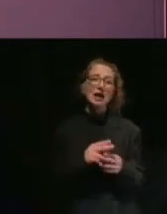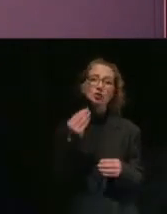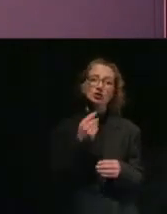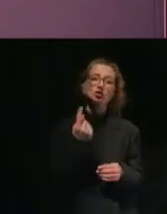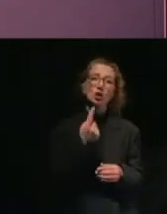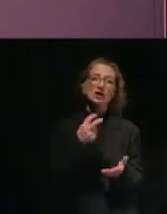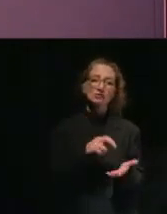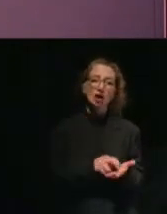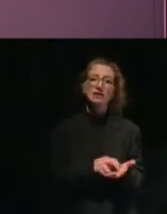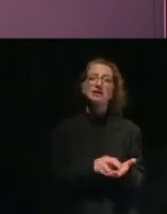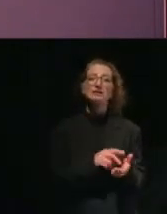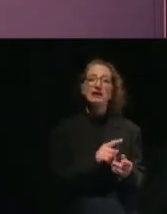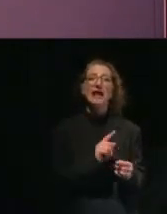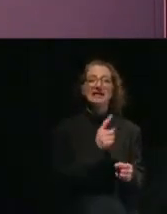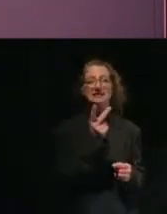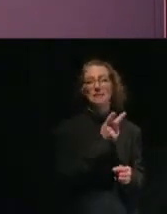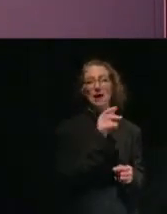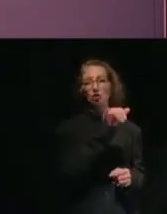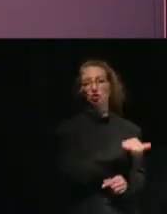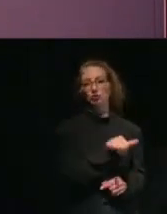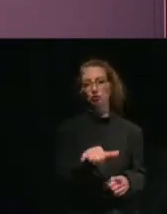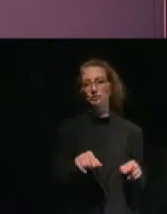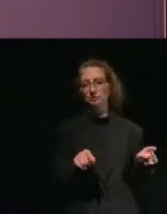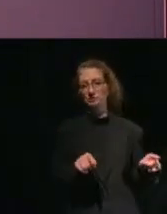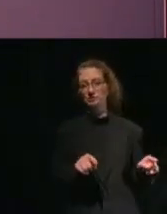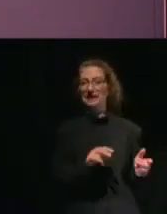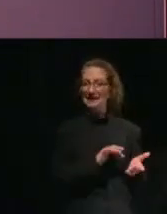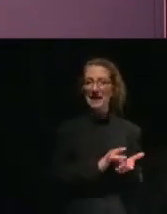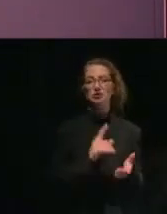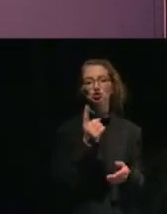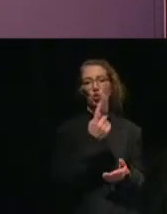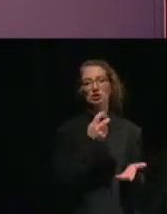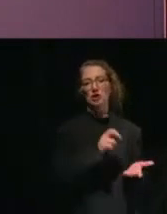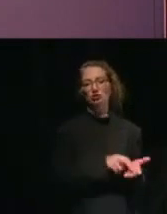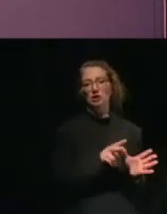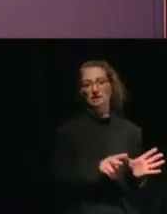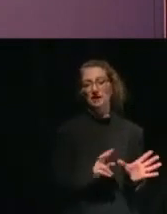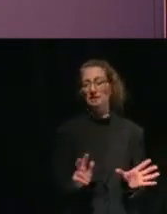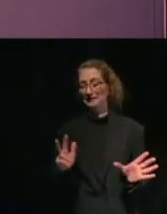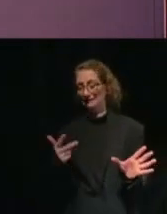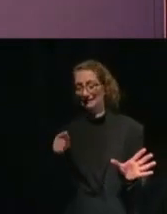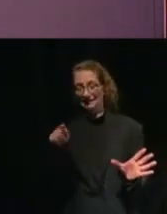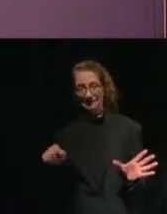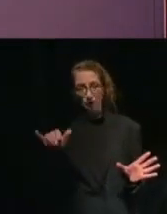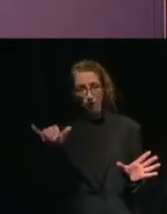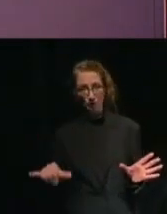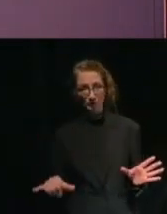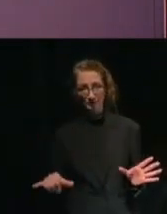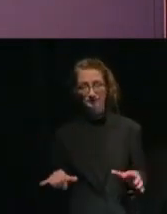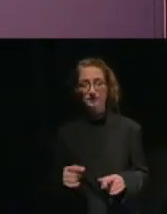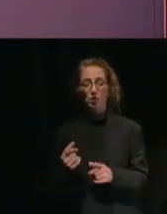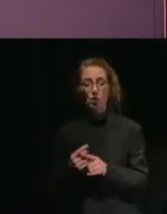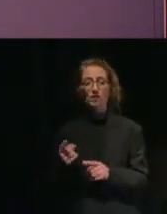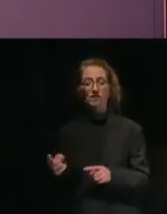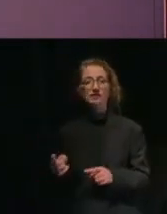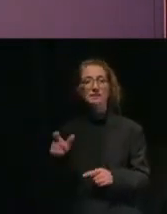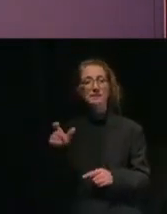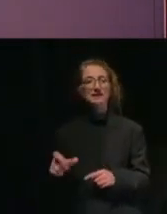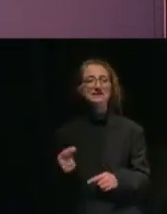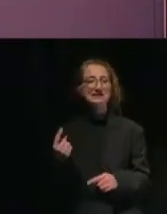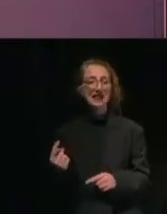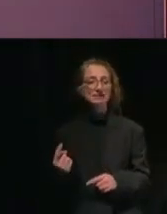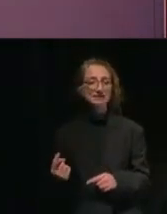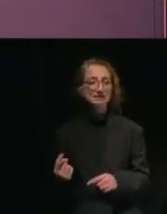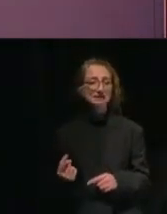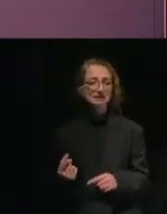And for people who work purely as freelancers, they're primarily the first two typologies. The third typology is